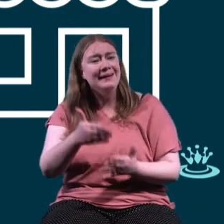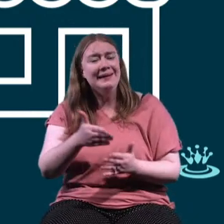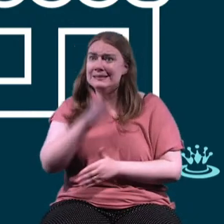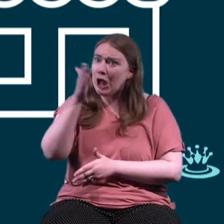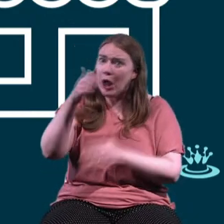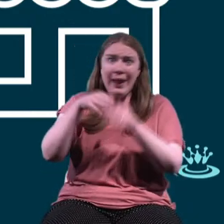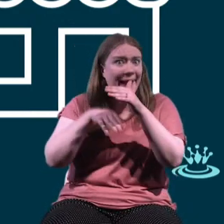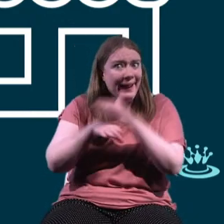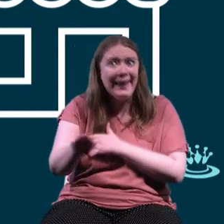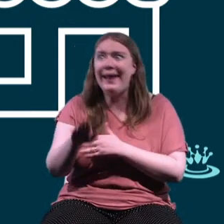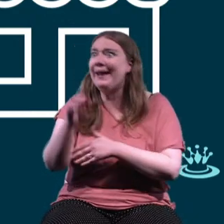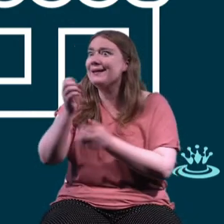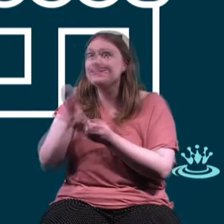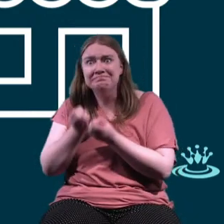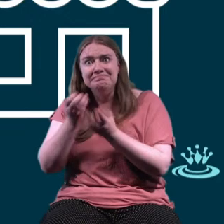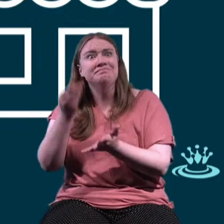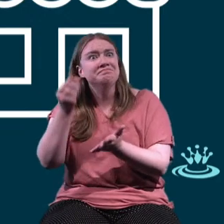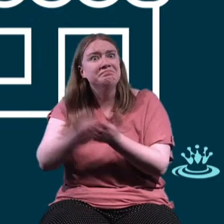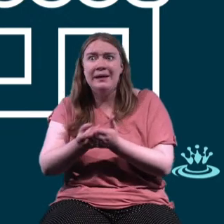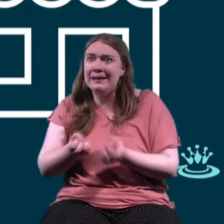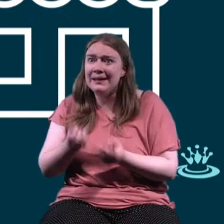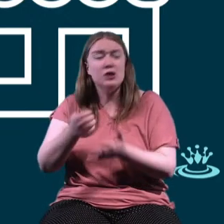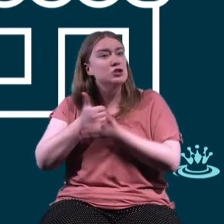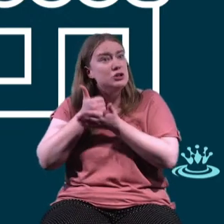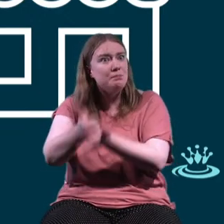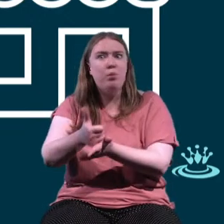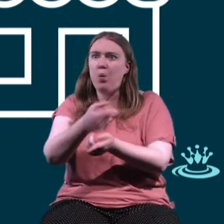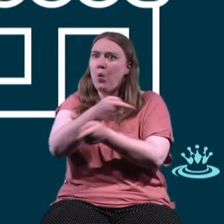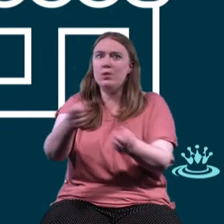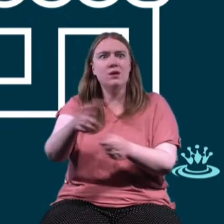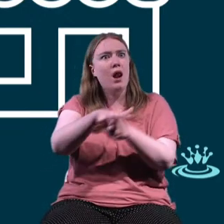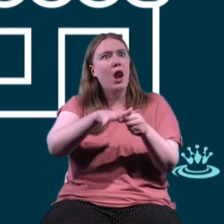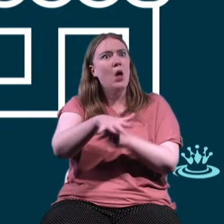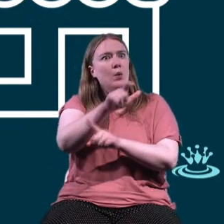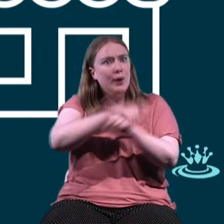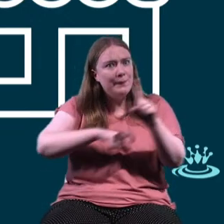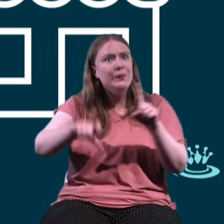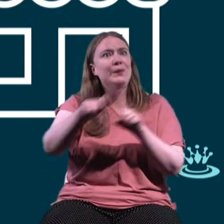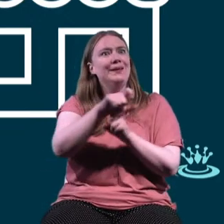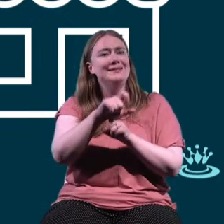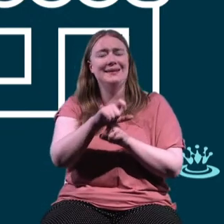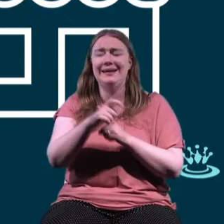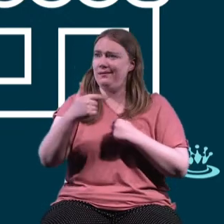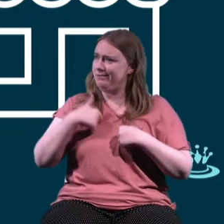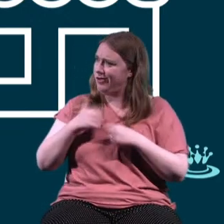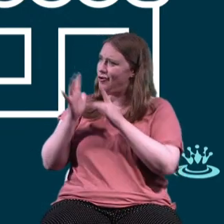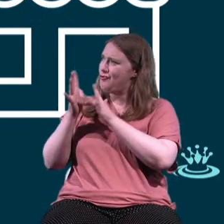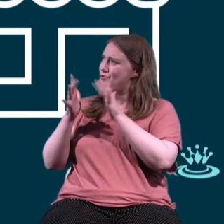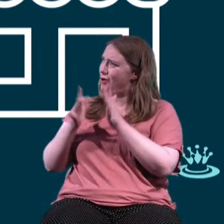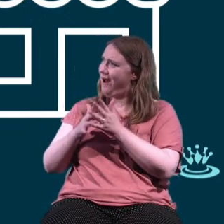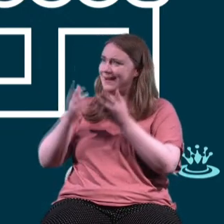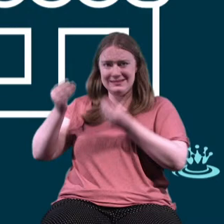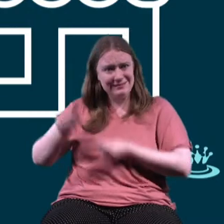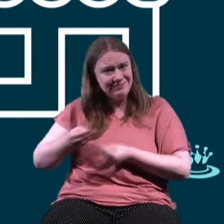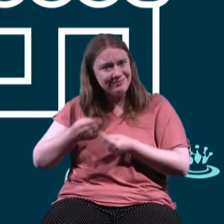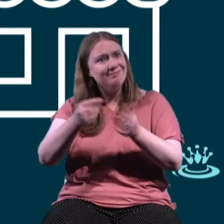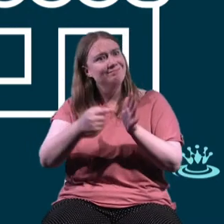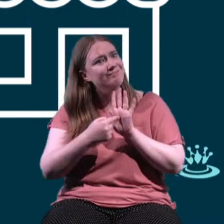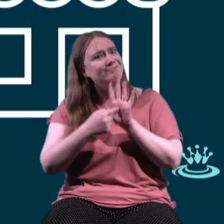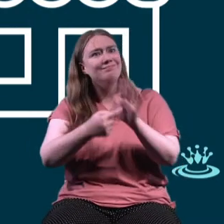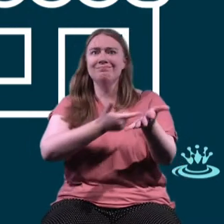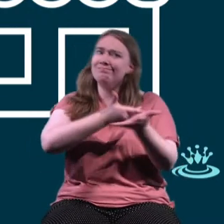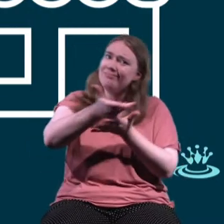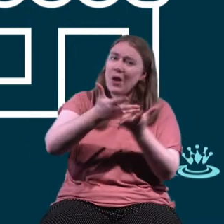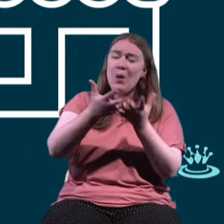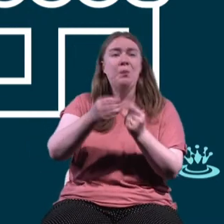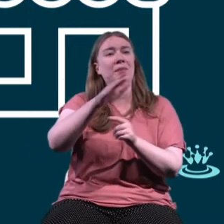in, to spend money there, to support them, to take something of the fragrance of Christ in our interactions with the